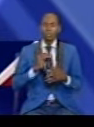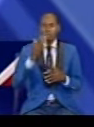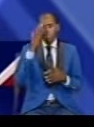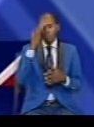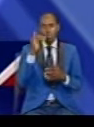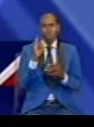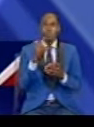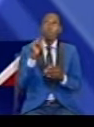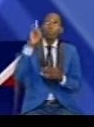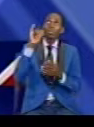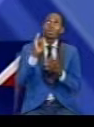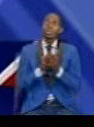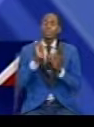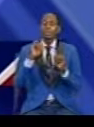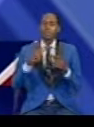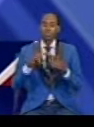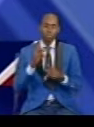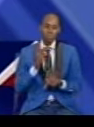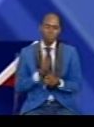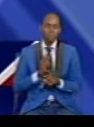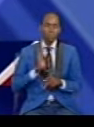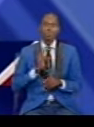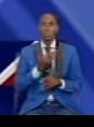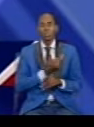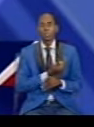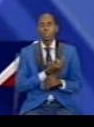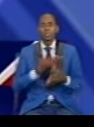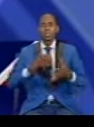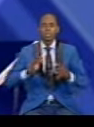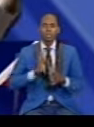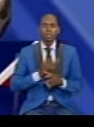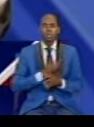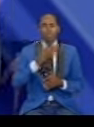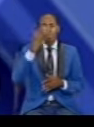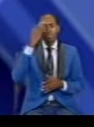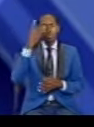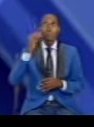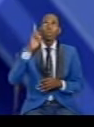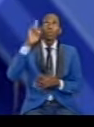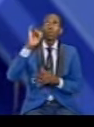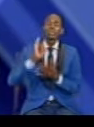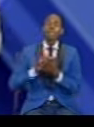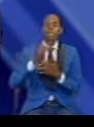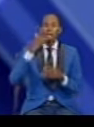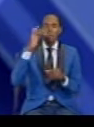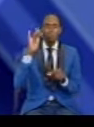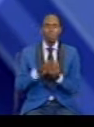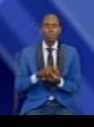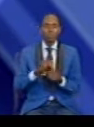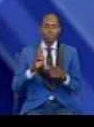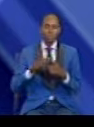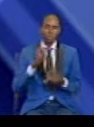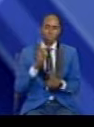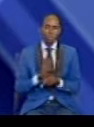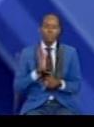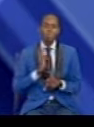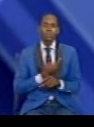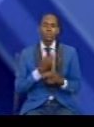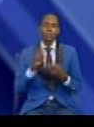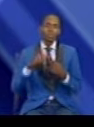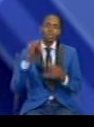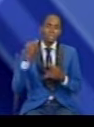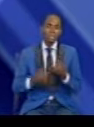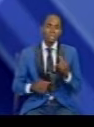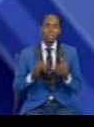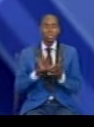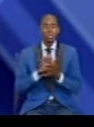the one that will sustain us. Let us know the one that has promised us that he will keep us to the end, that he will be with